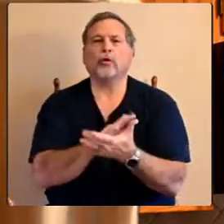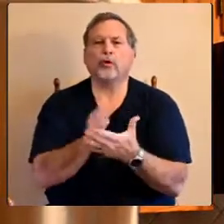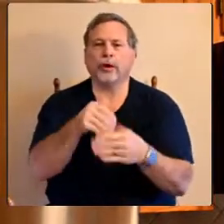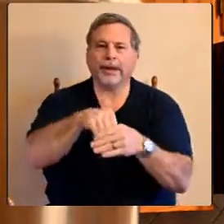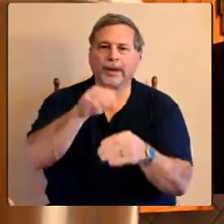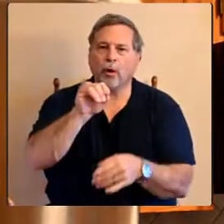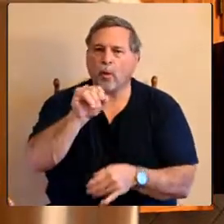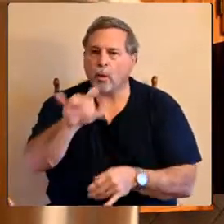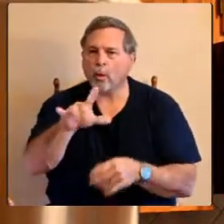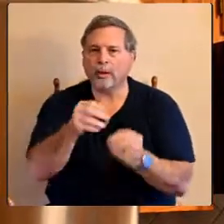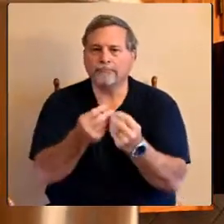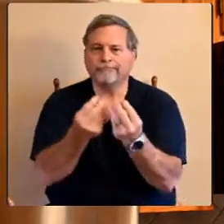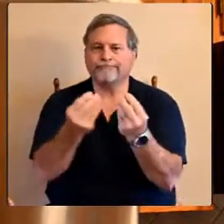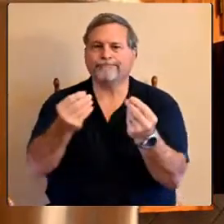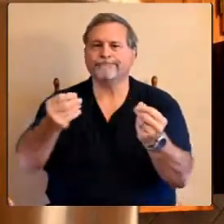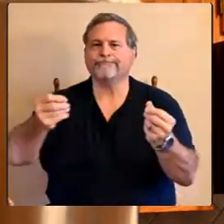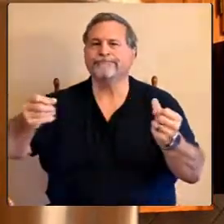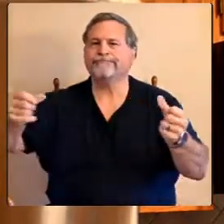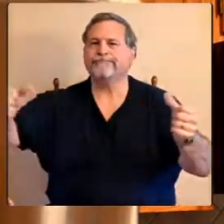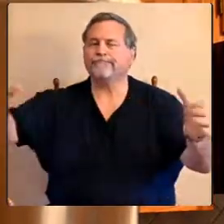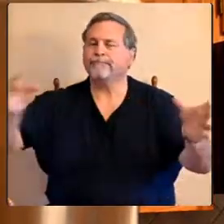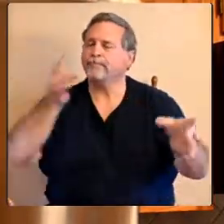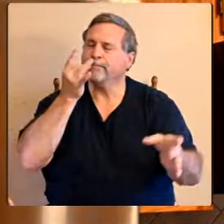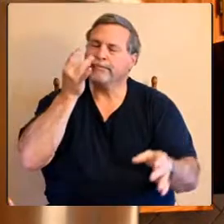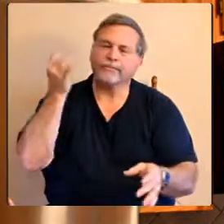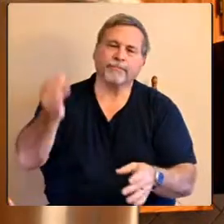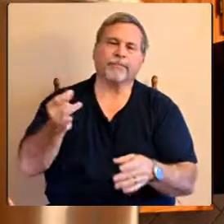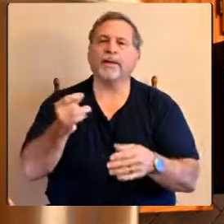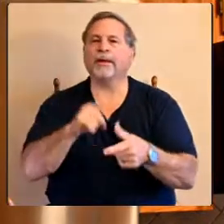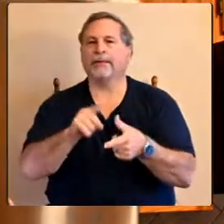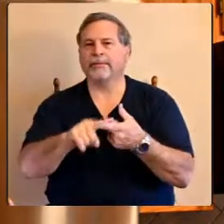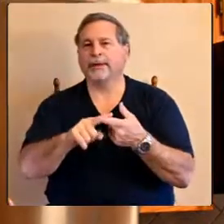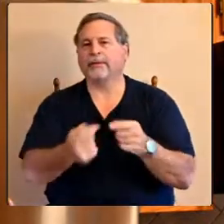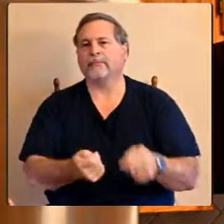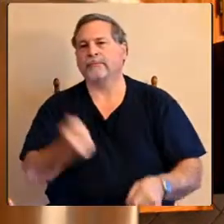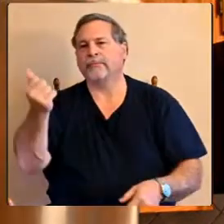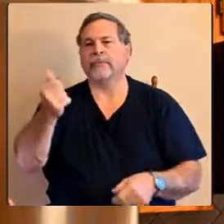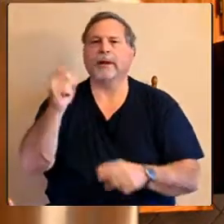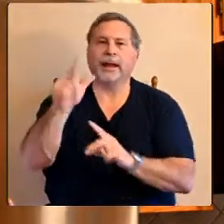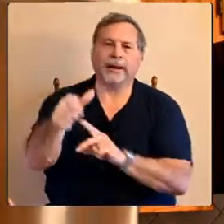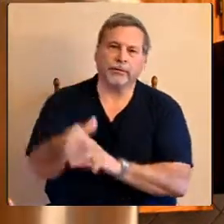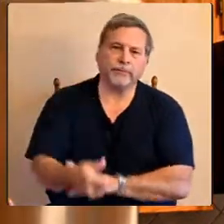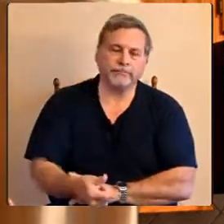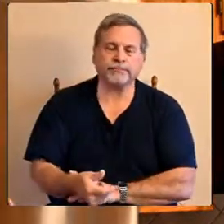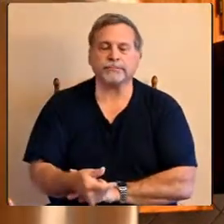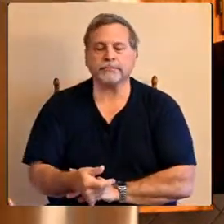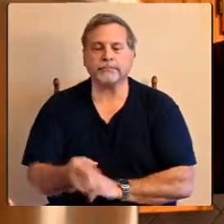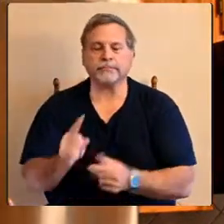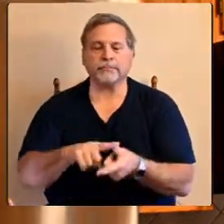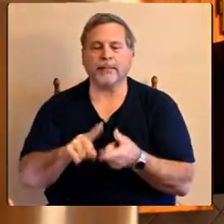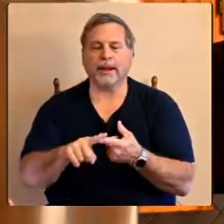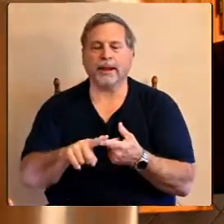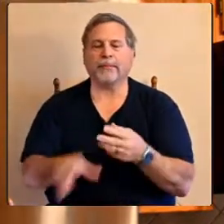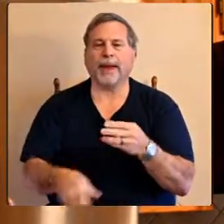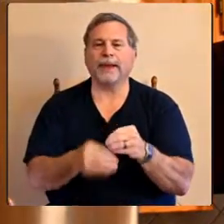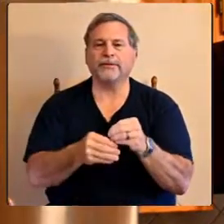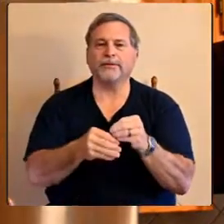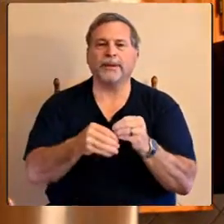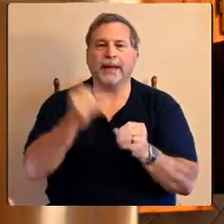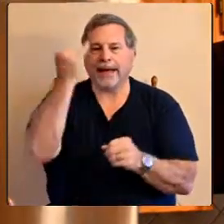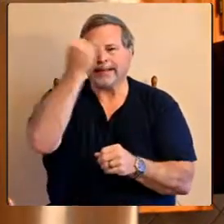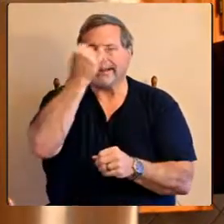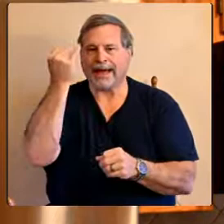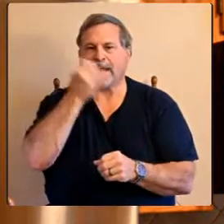the oil, release as much of the fat and juices out of the bones, and then I'll pull the bones out later. I'm also going to put in an